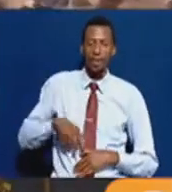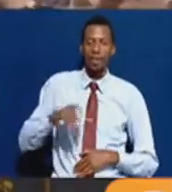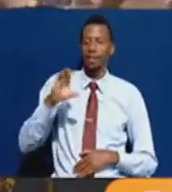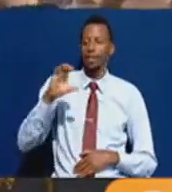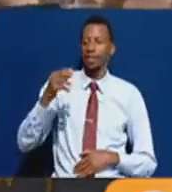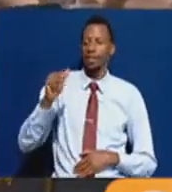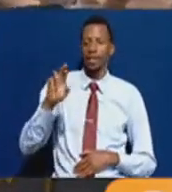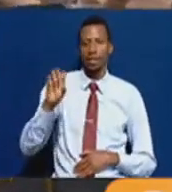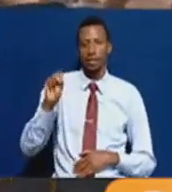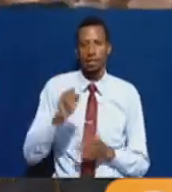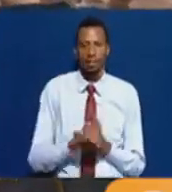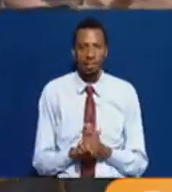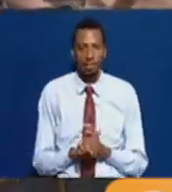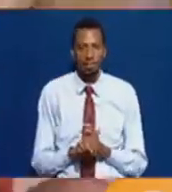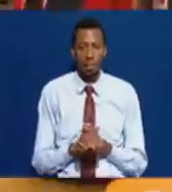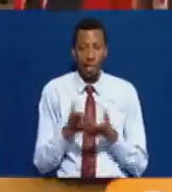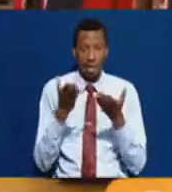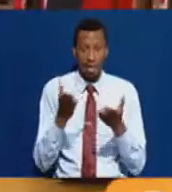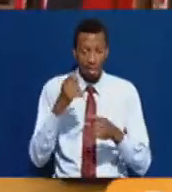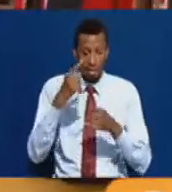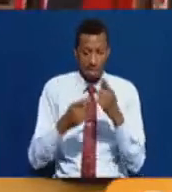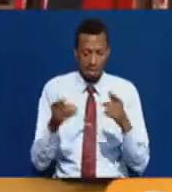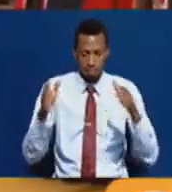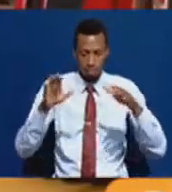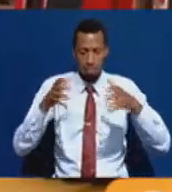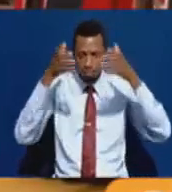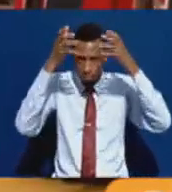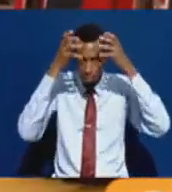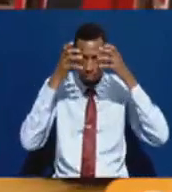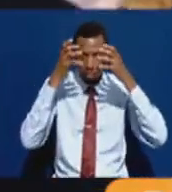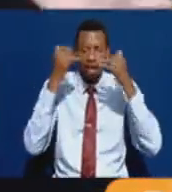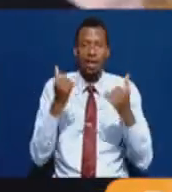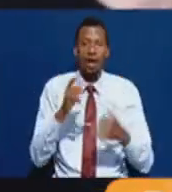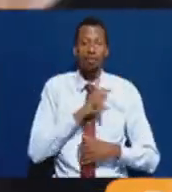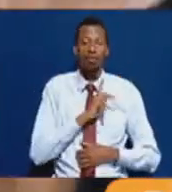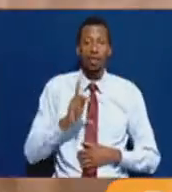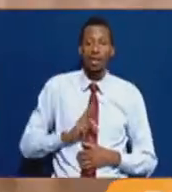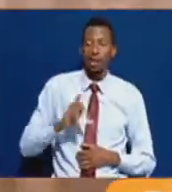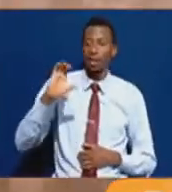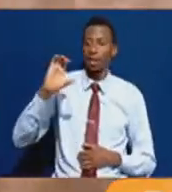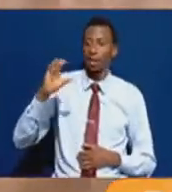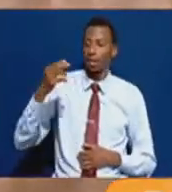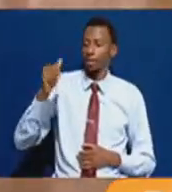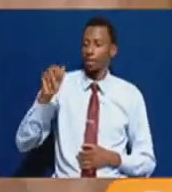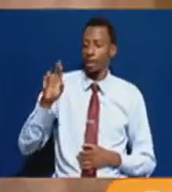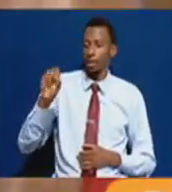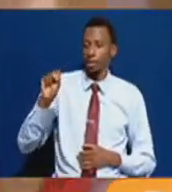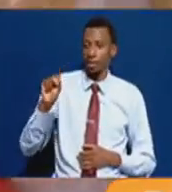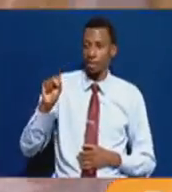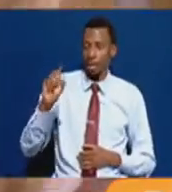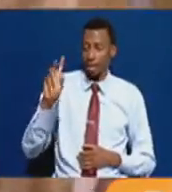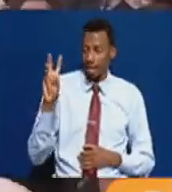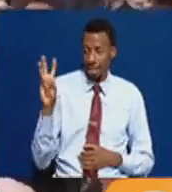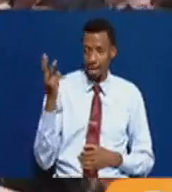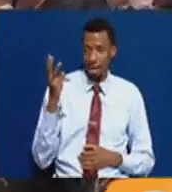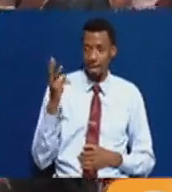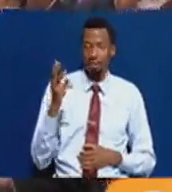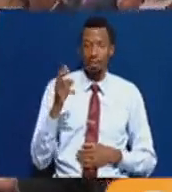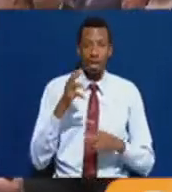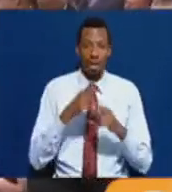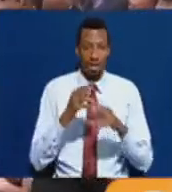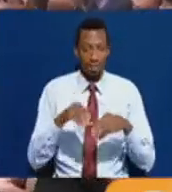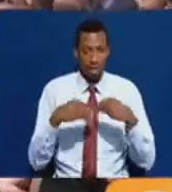His coronation earlier this year bequeathed on Charles, now King Charles III, the title and the responsibilities that come with occupying the